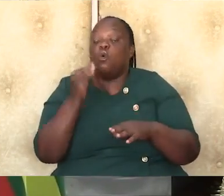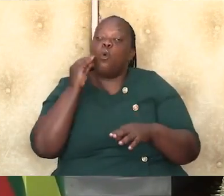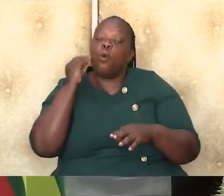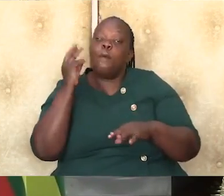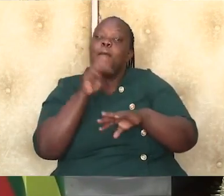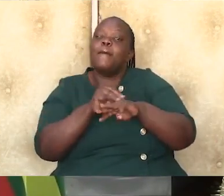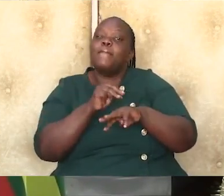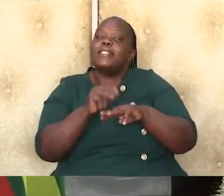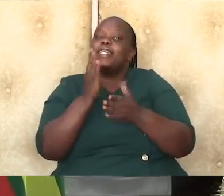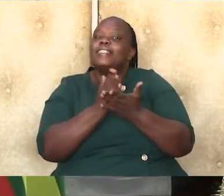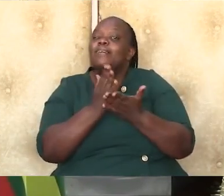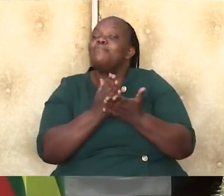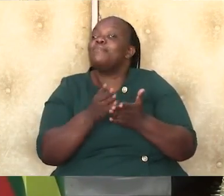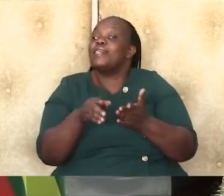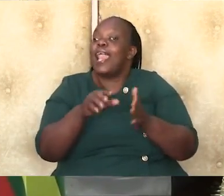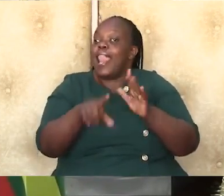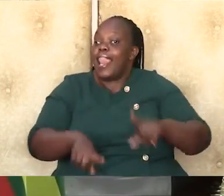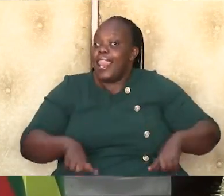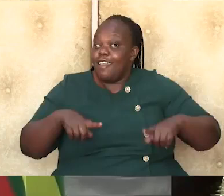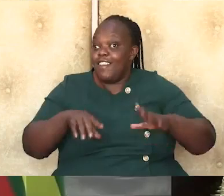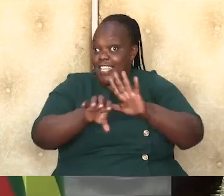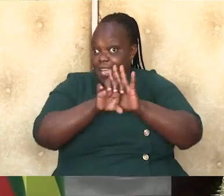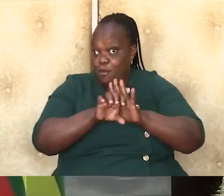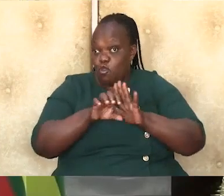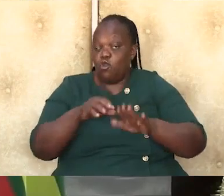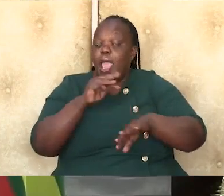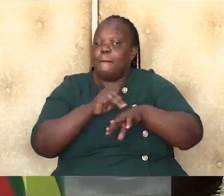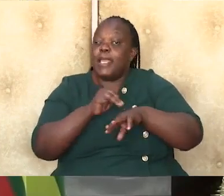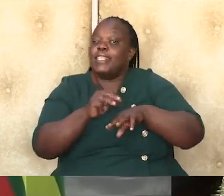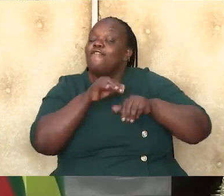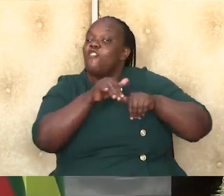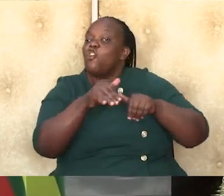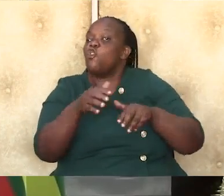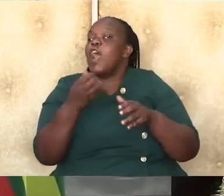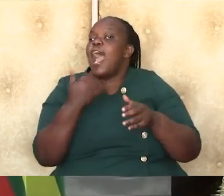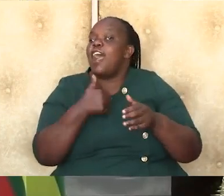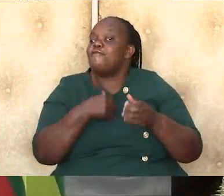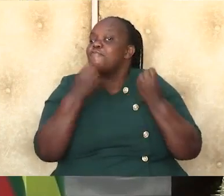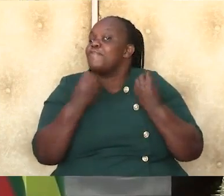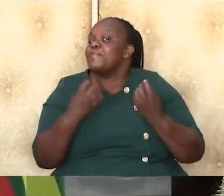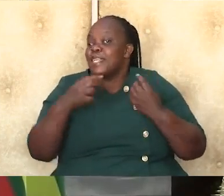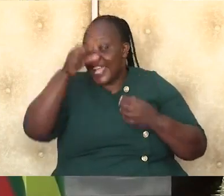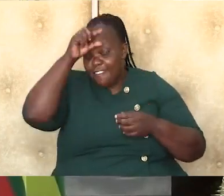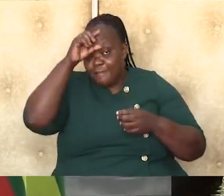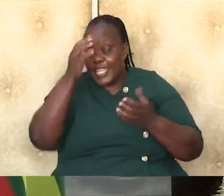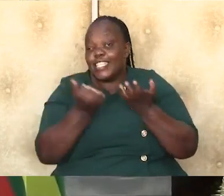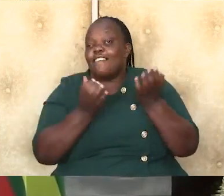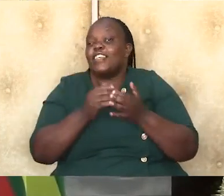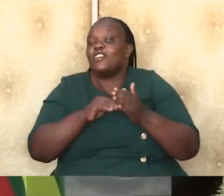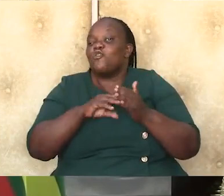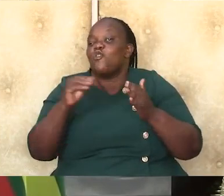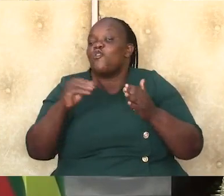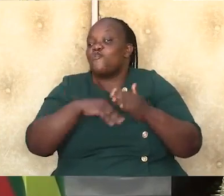M-Pesa, so therefore we must also lead by the example, and we would actually want to have as many government services going forward this way. That's why we